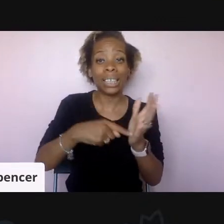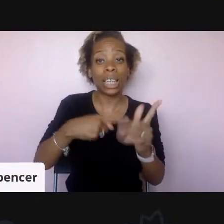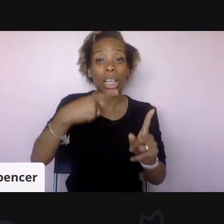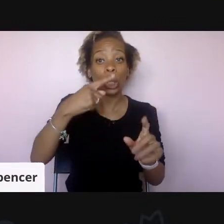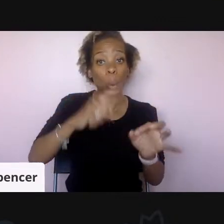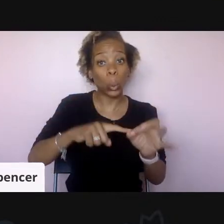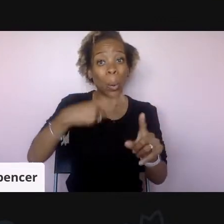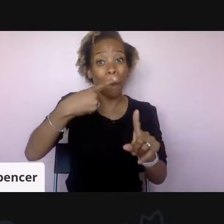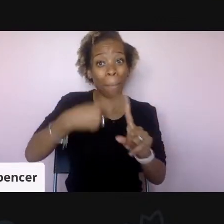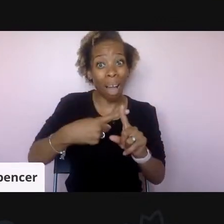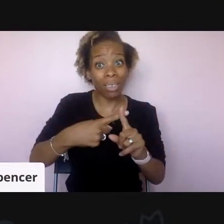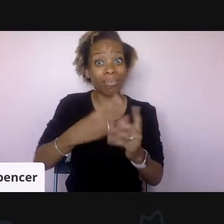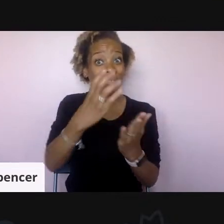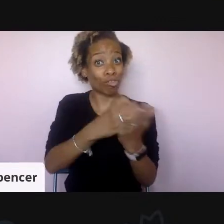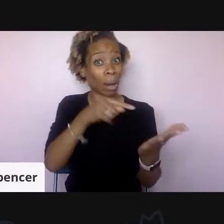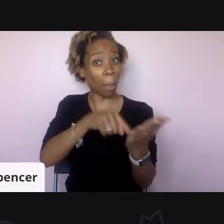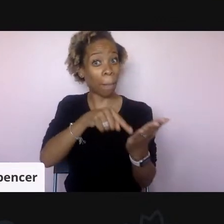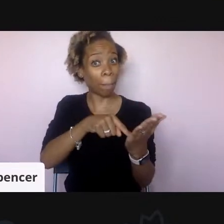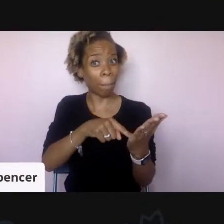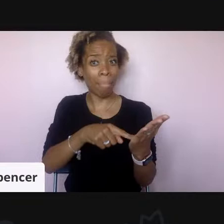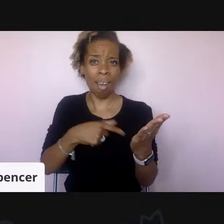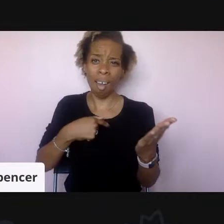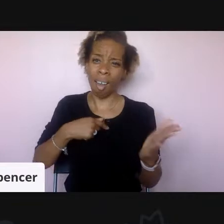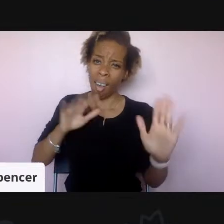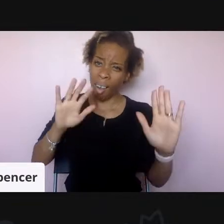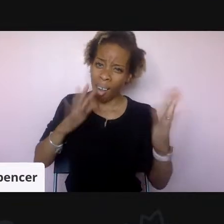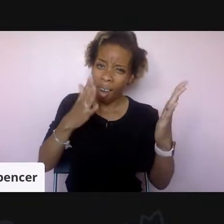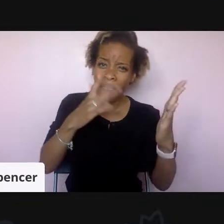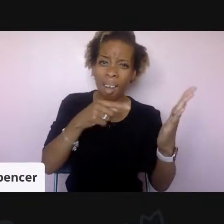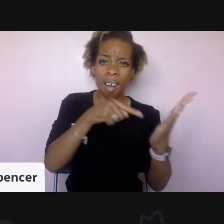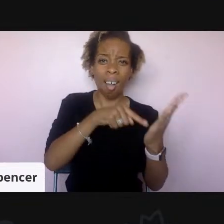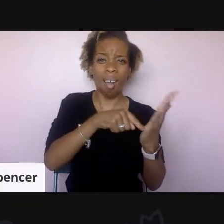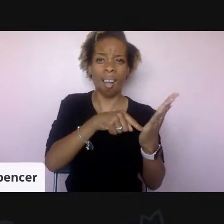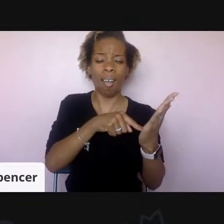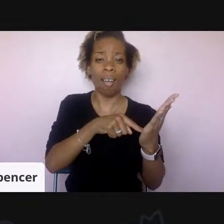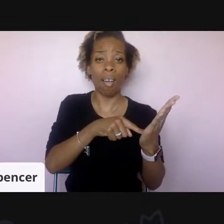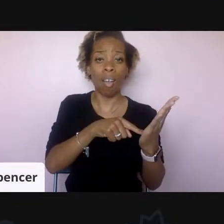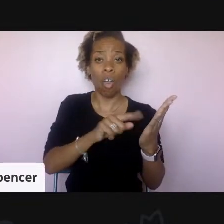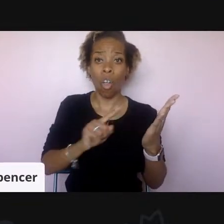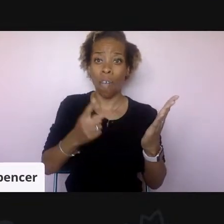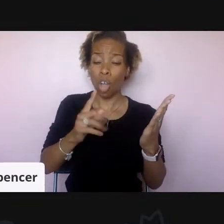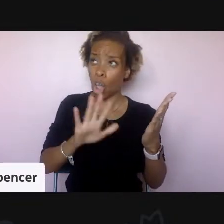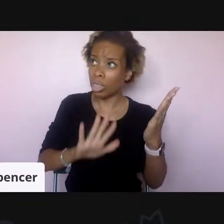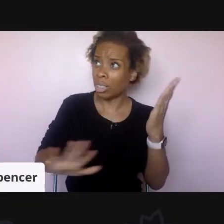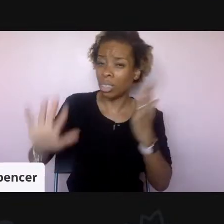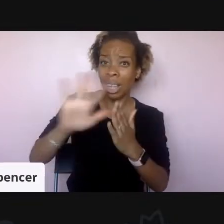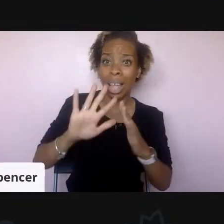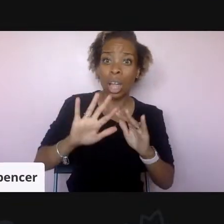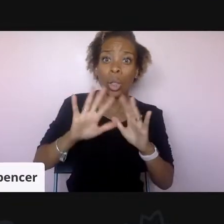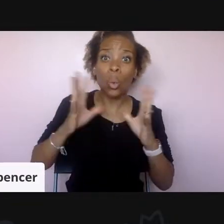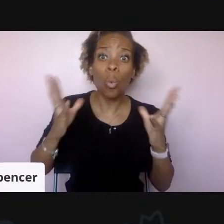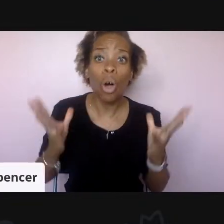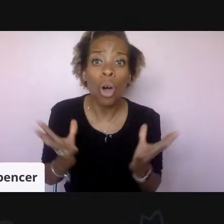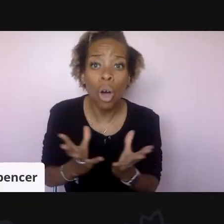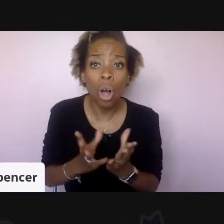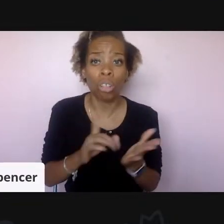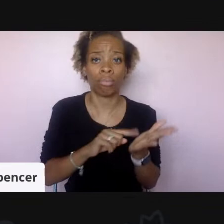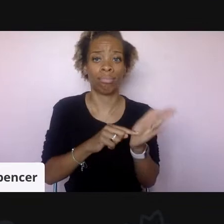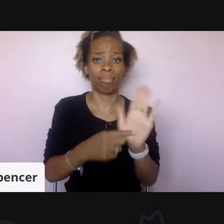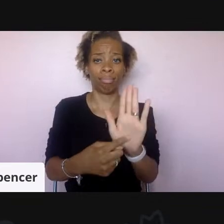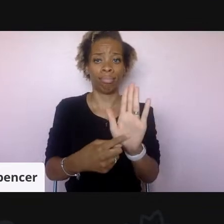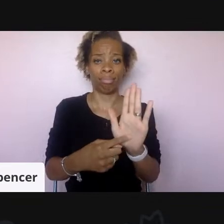Kind of underlining that celebratory thing a bit. It's the first nation in the world to do so, to talk